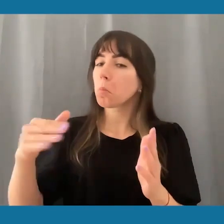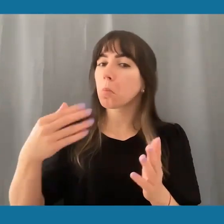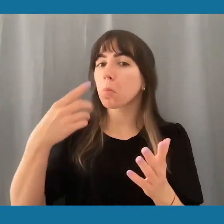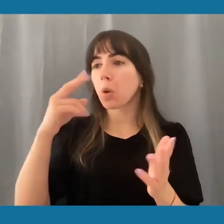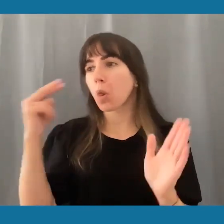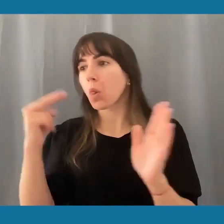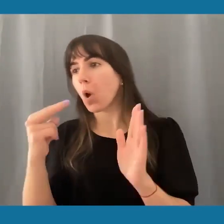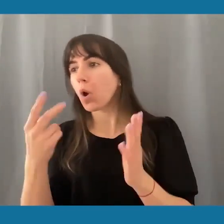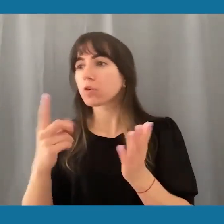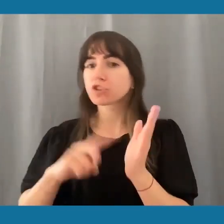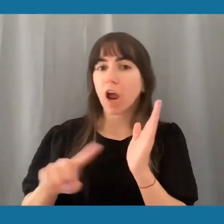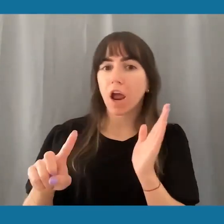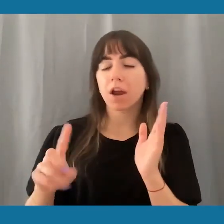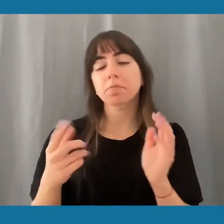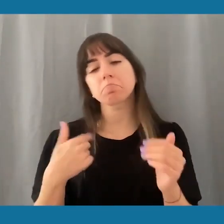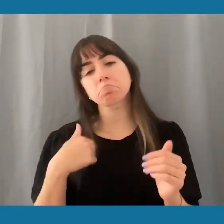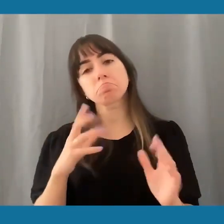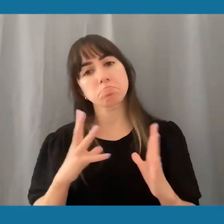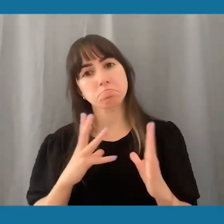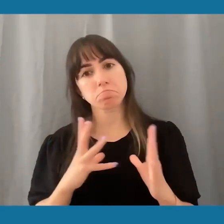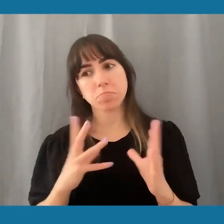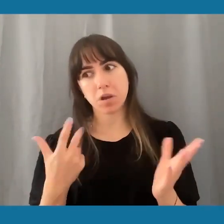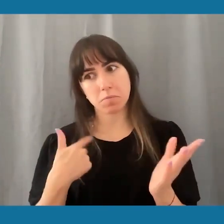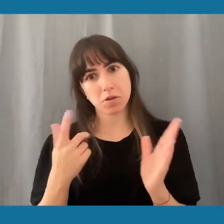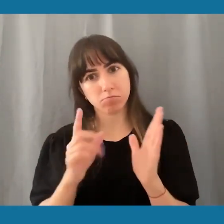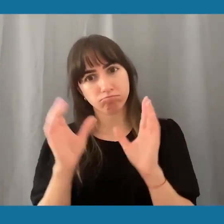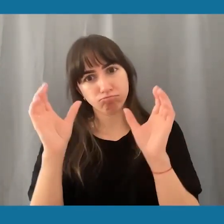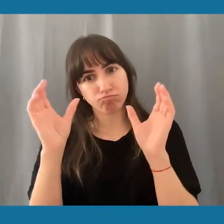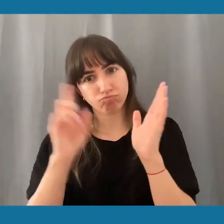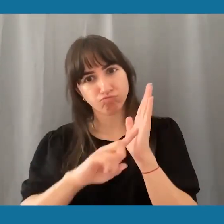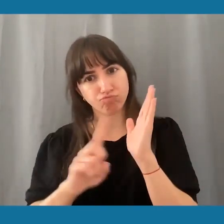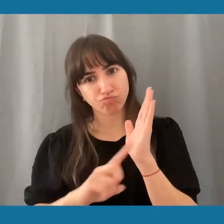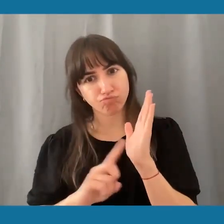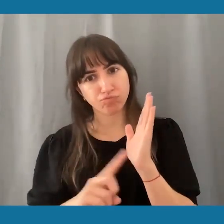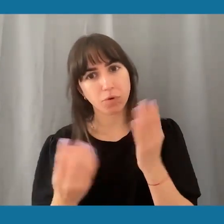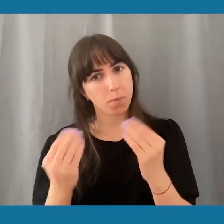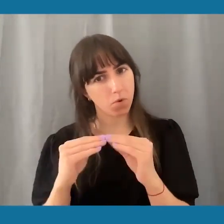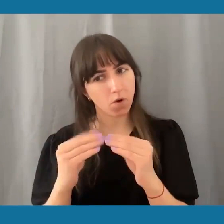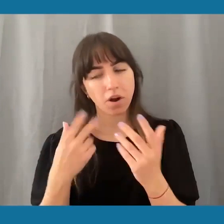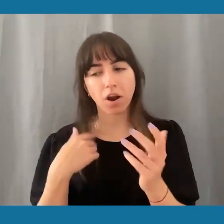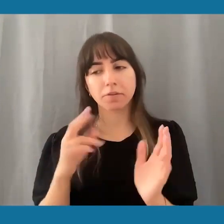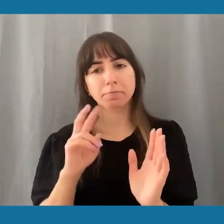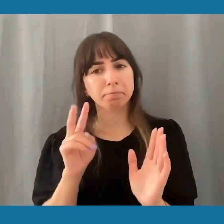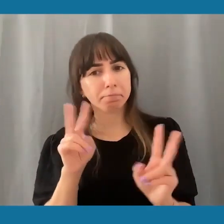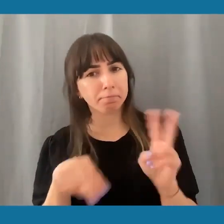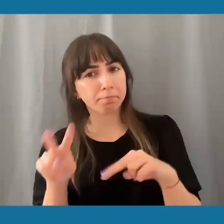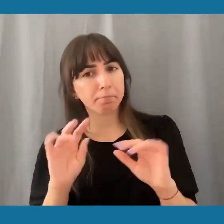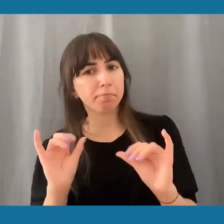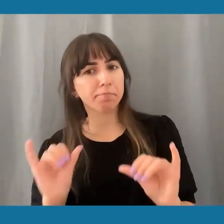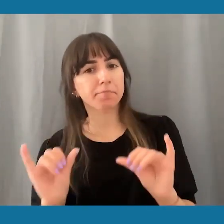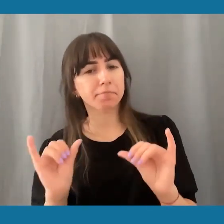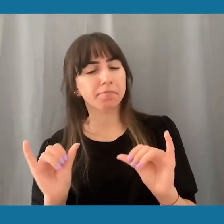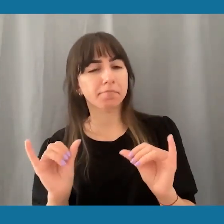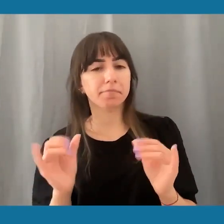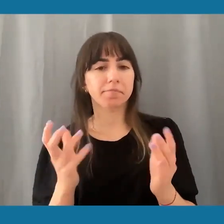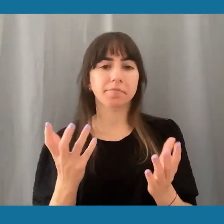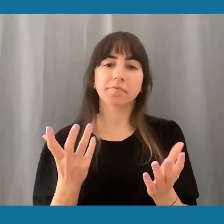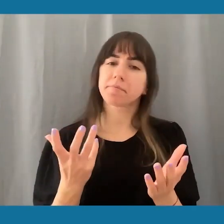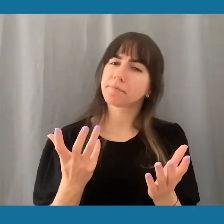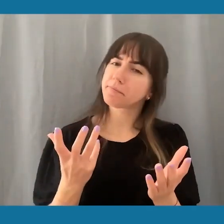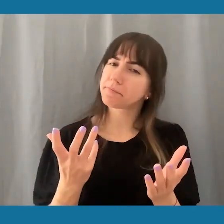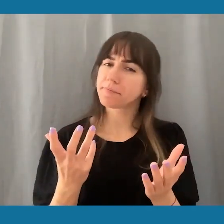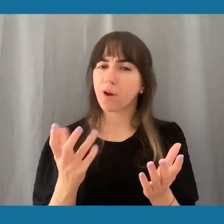myself, I don't know. Who else is doing this? And so I did my investigation, and come to find